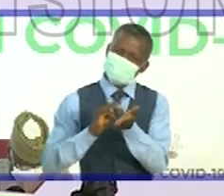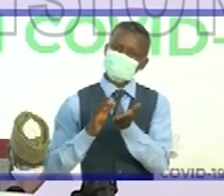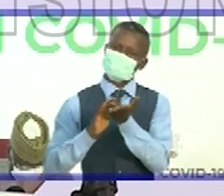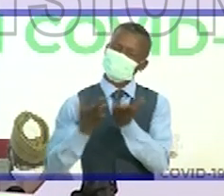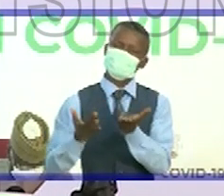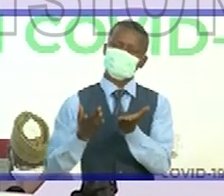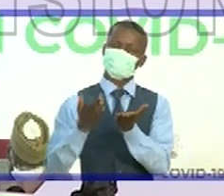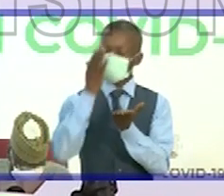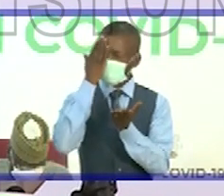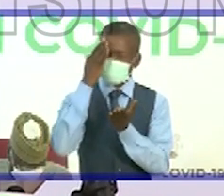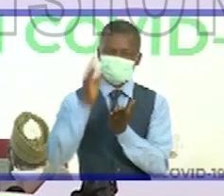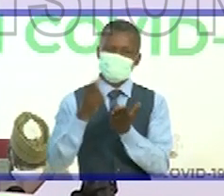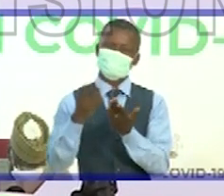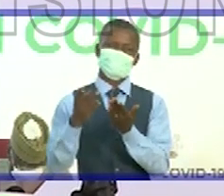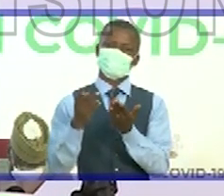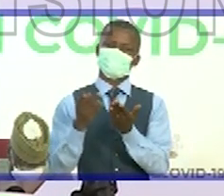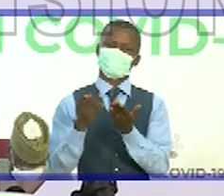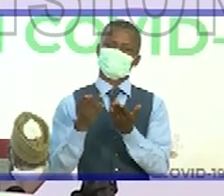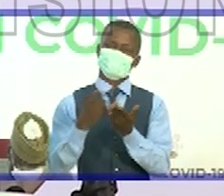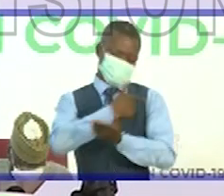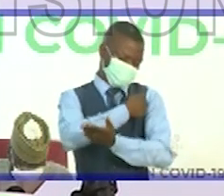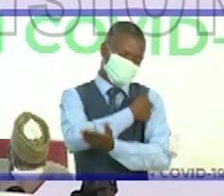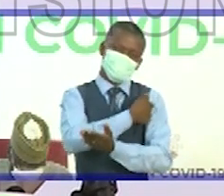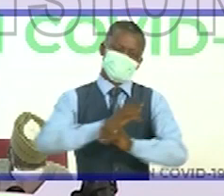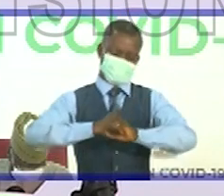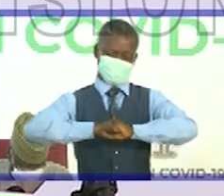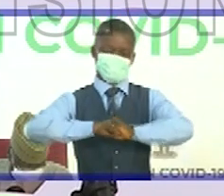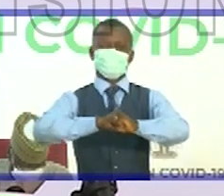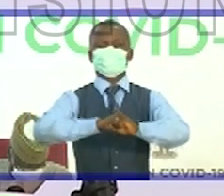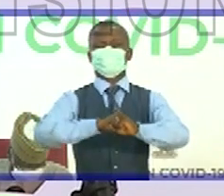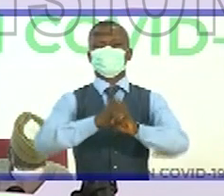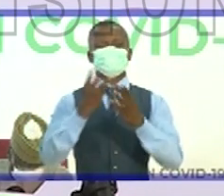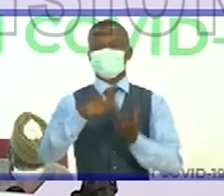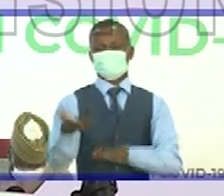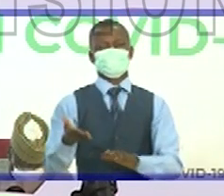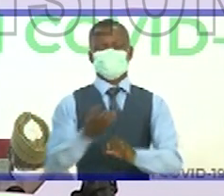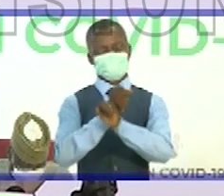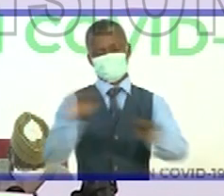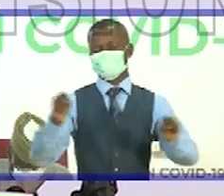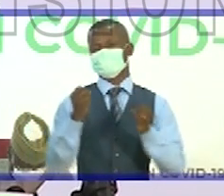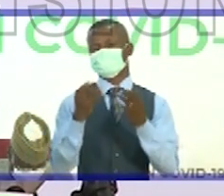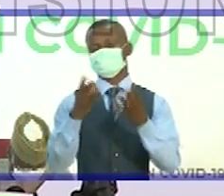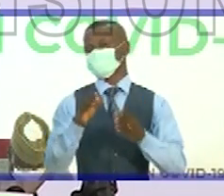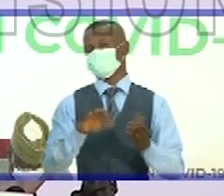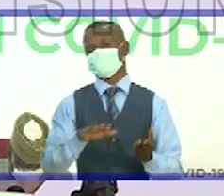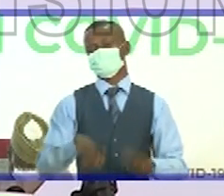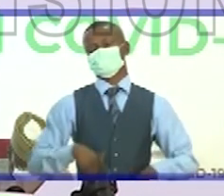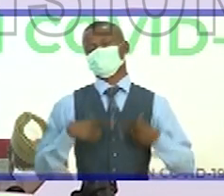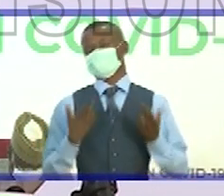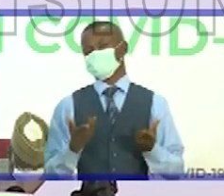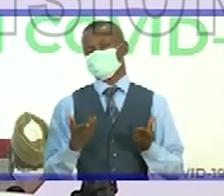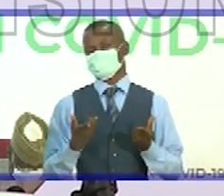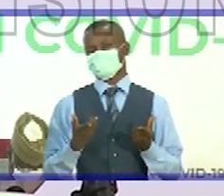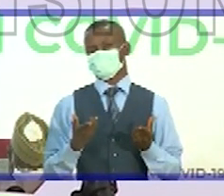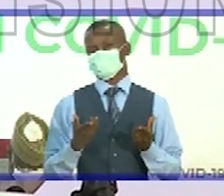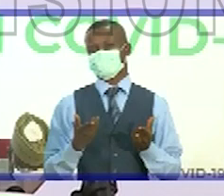history. Has prevented more deaths, saved more lives than any other single intervention, be